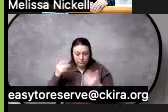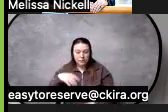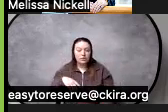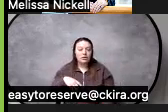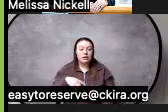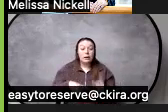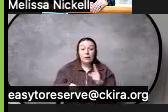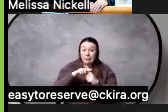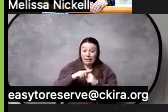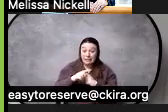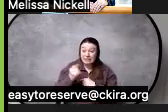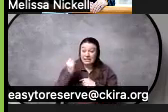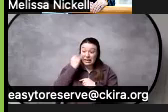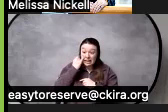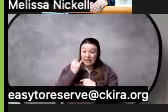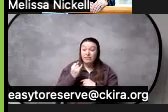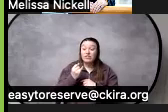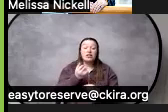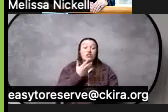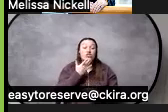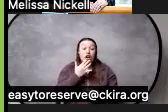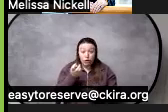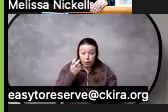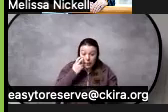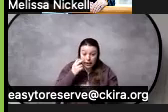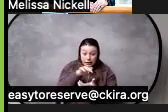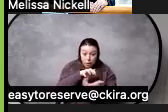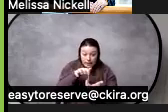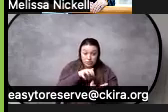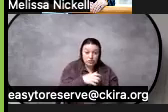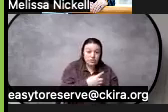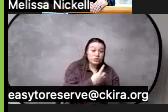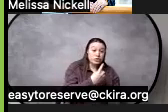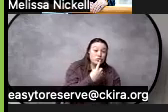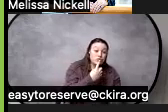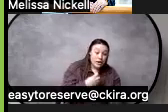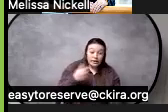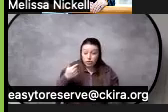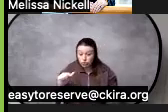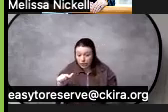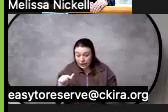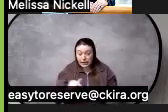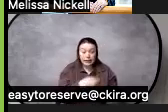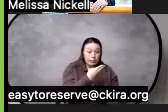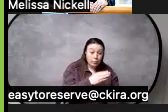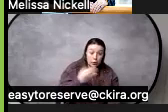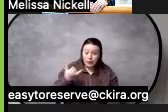colorblind combinations, those being red and green and blue and yellow. While the presenter did do the right thing by providing a